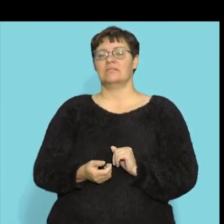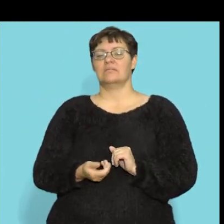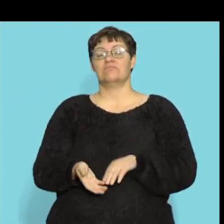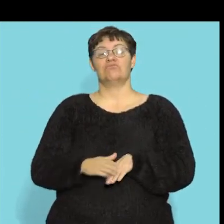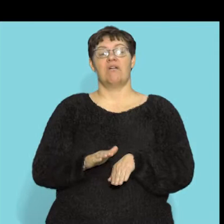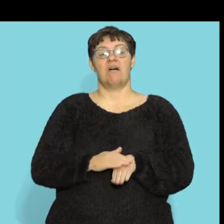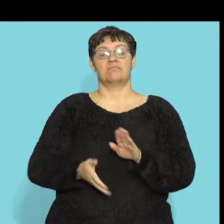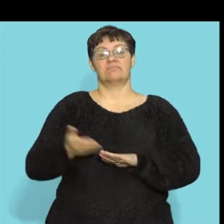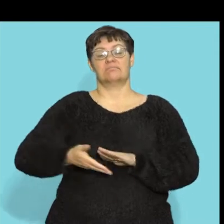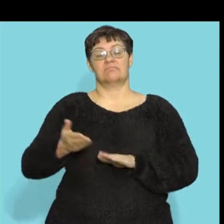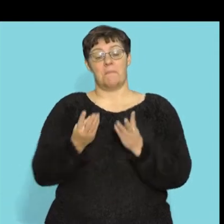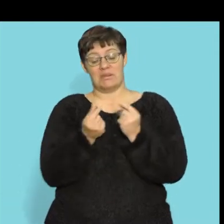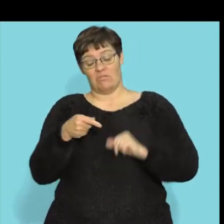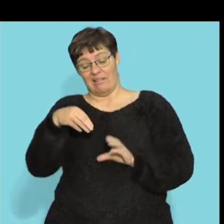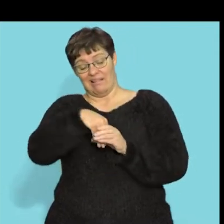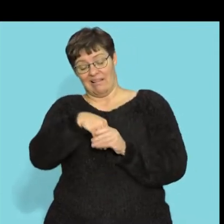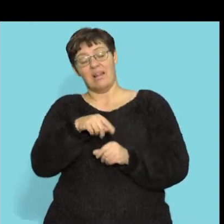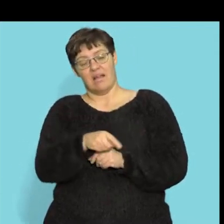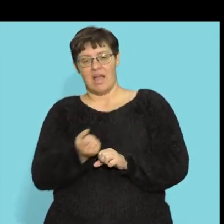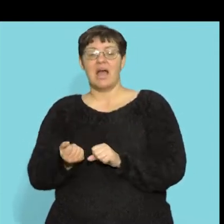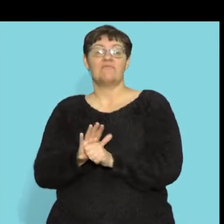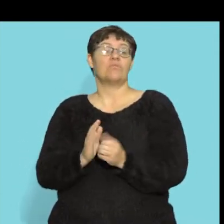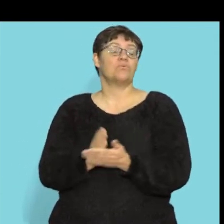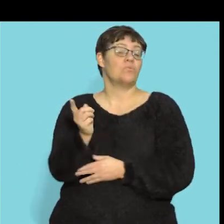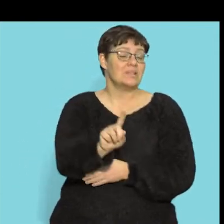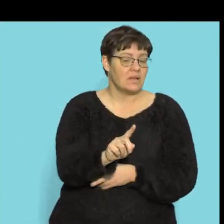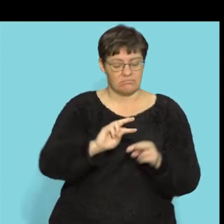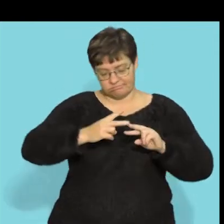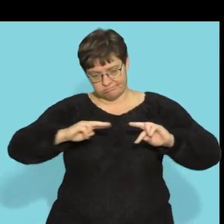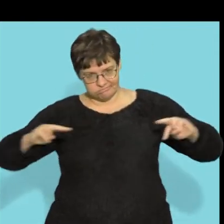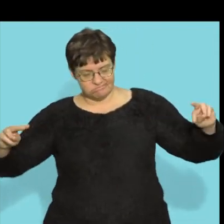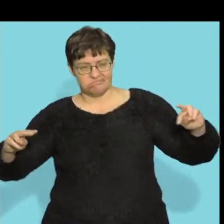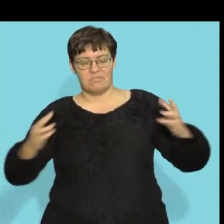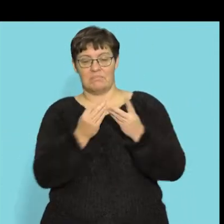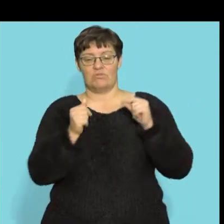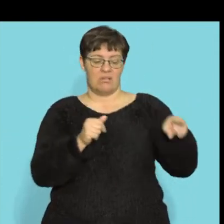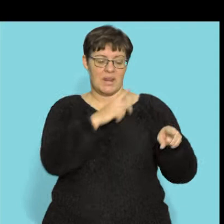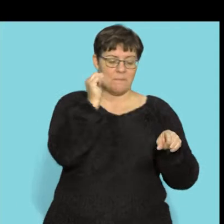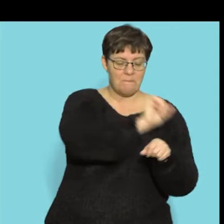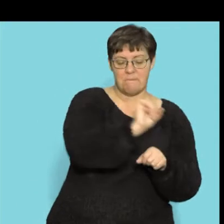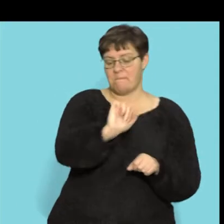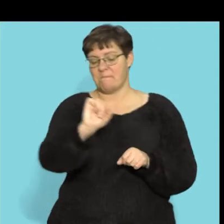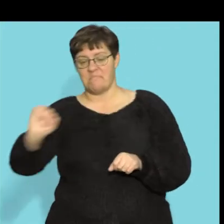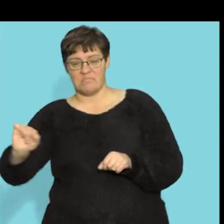material is also affected by the type of material. So different metals offer different resistance,